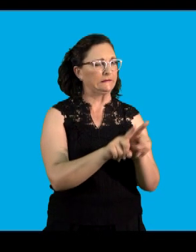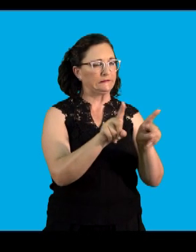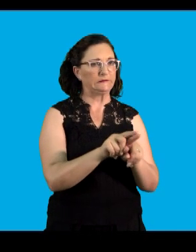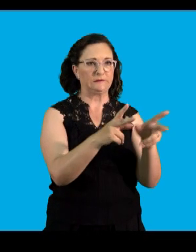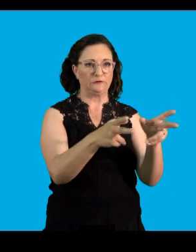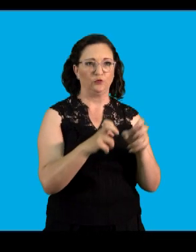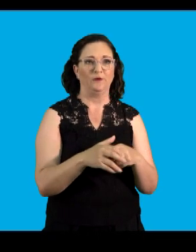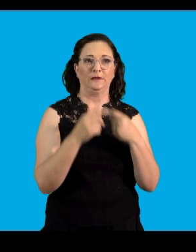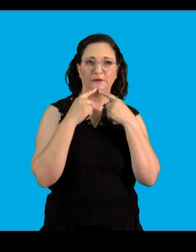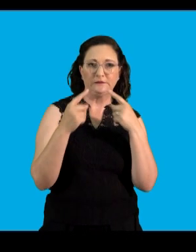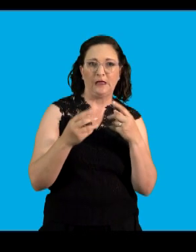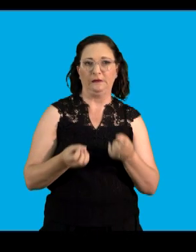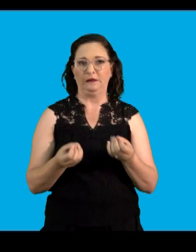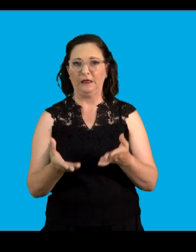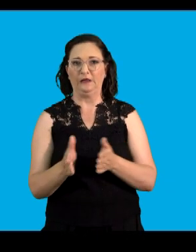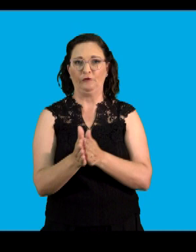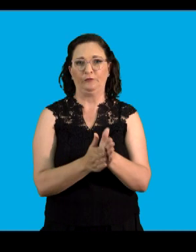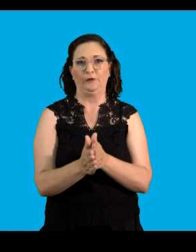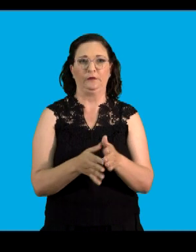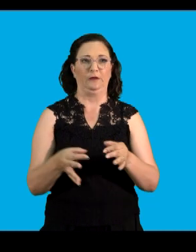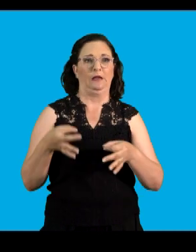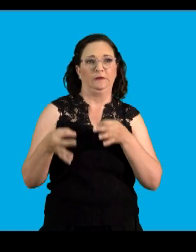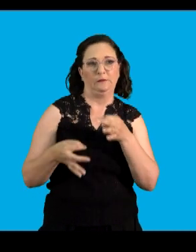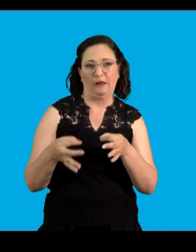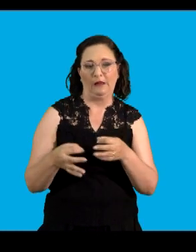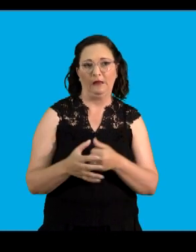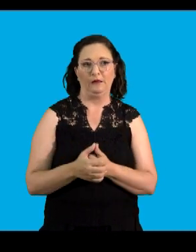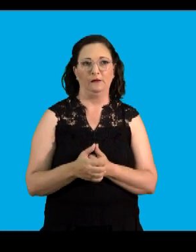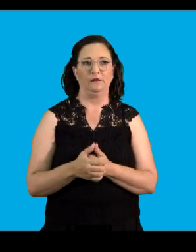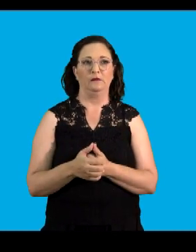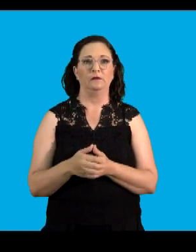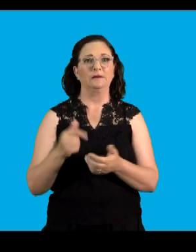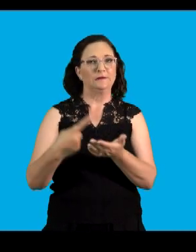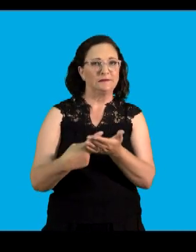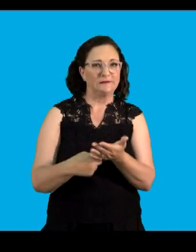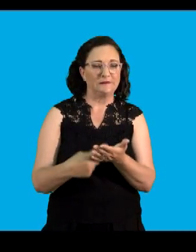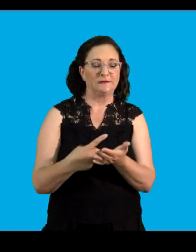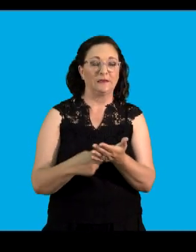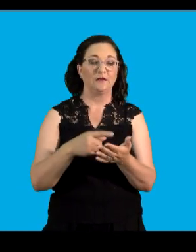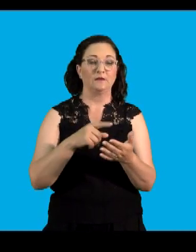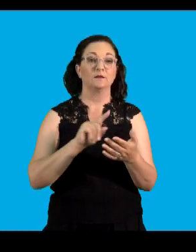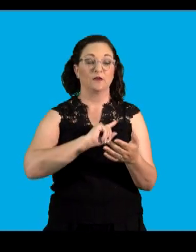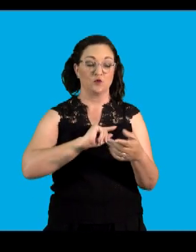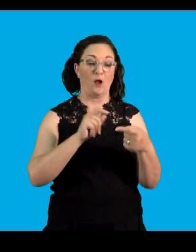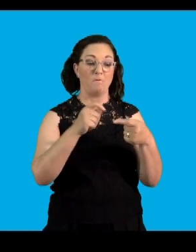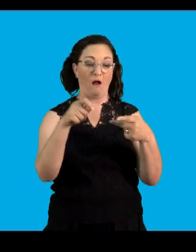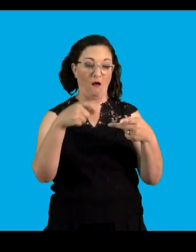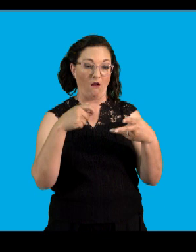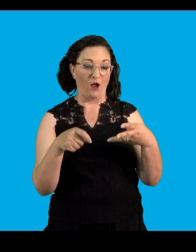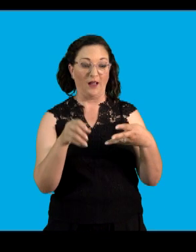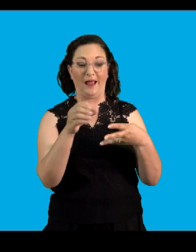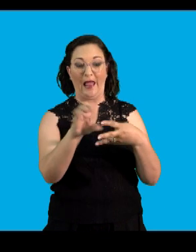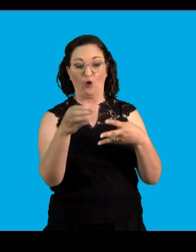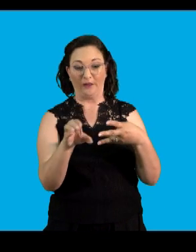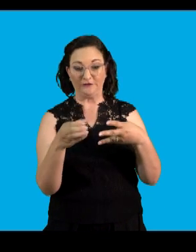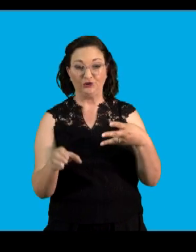state, you give, you motivate, you explain, you have to discuss. So mark allocation is very important. You have to look at the mark